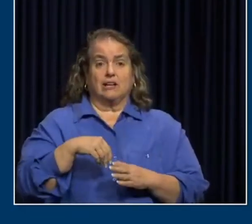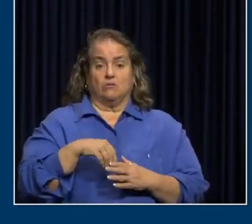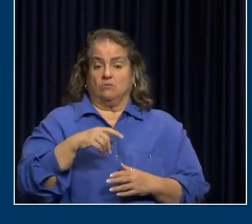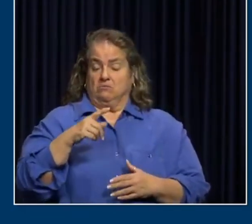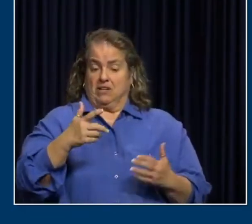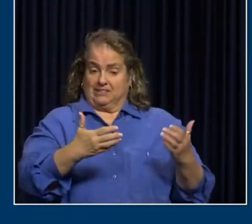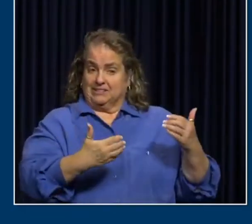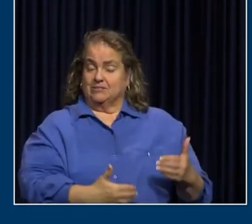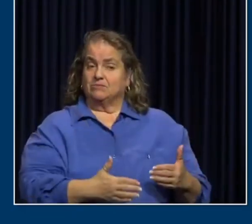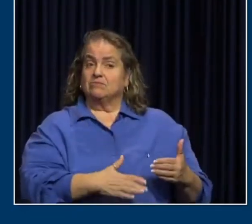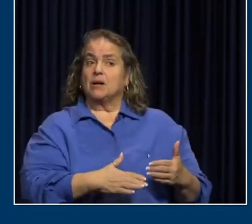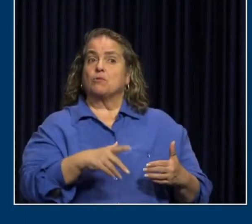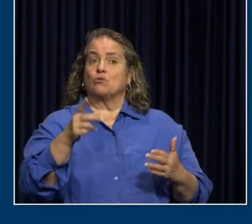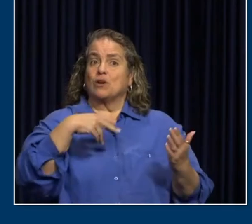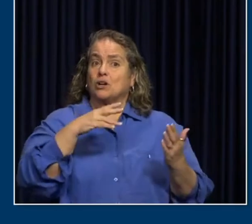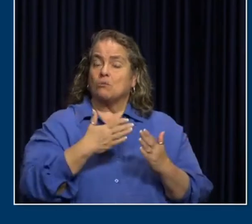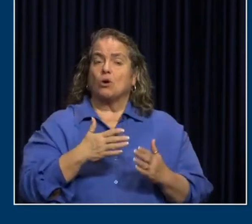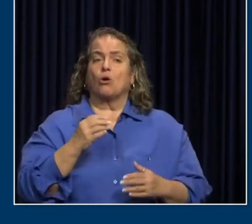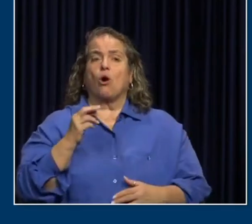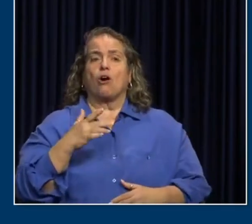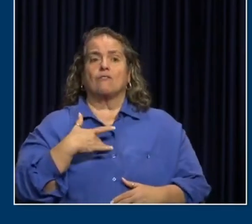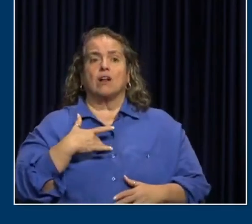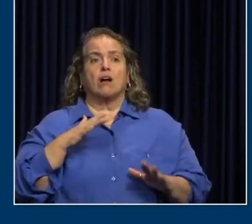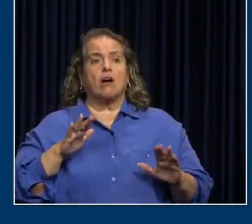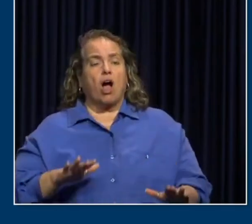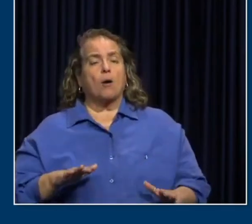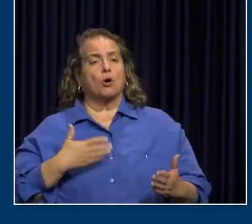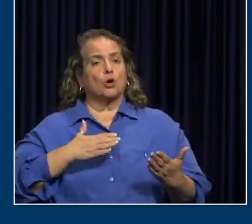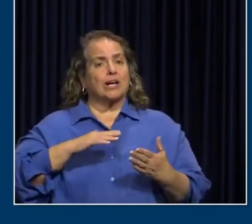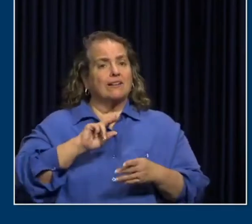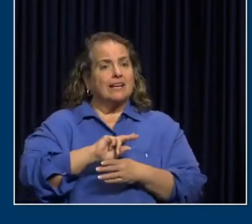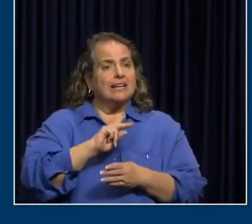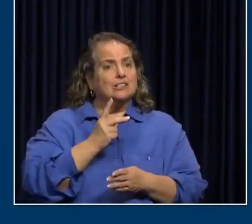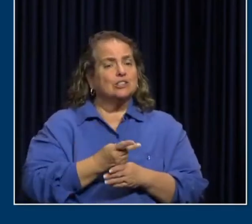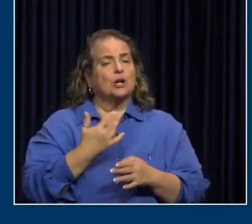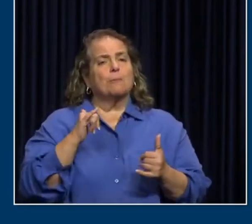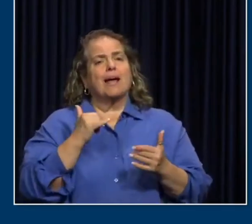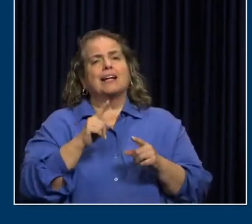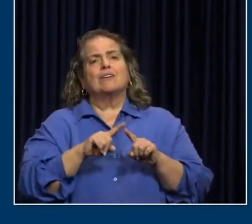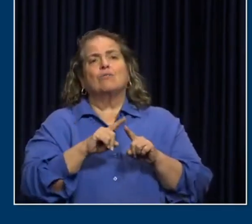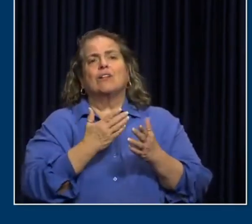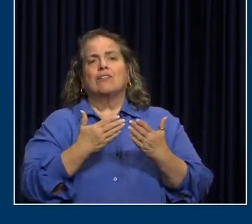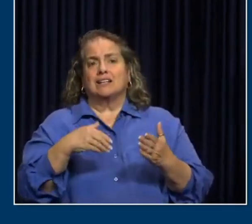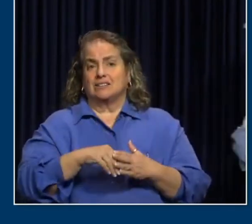doing fun things like cooking in the kitchen or playing with different things in the laundry.